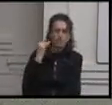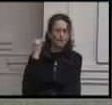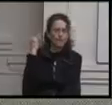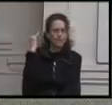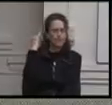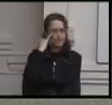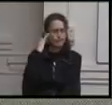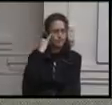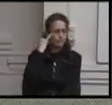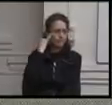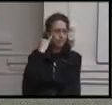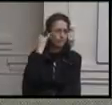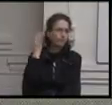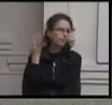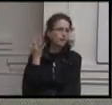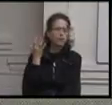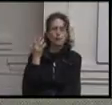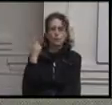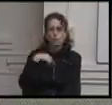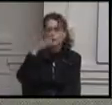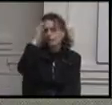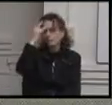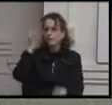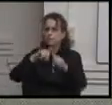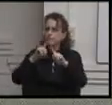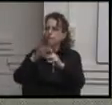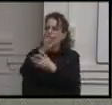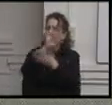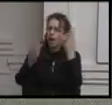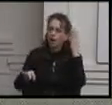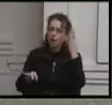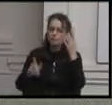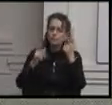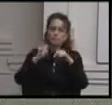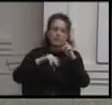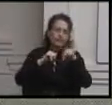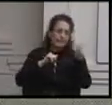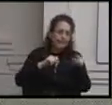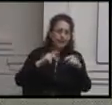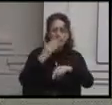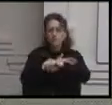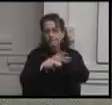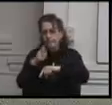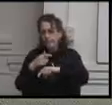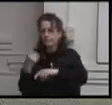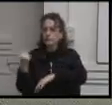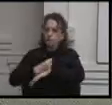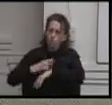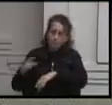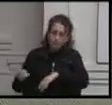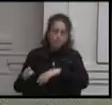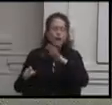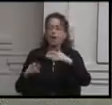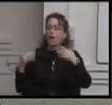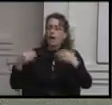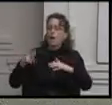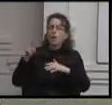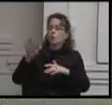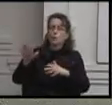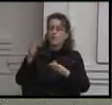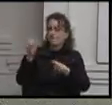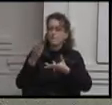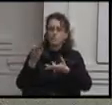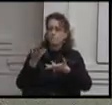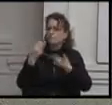option that's available or that we consider. I appreciate the presentation. I feel like any one of us can now speak to